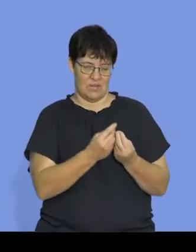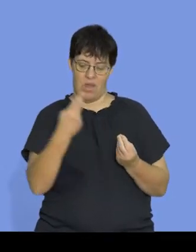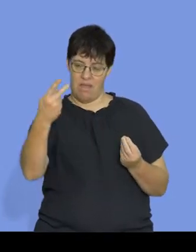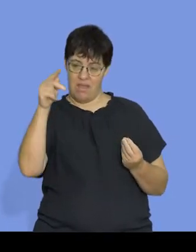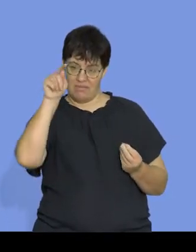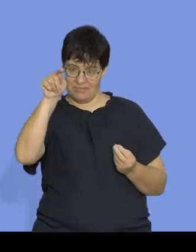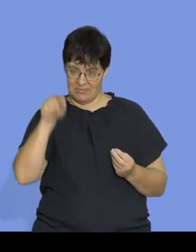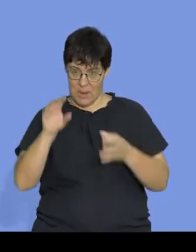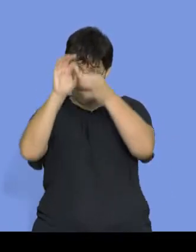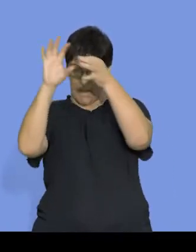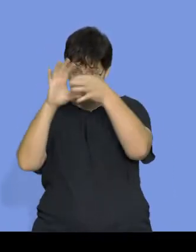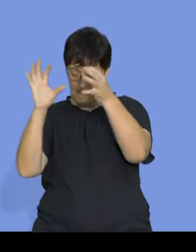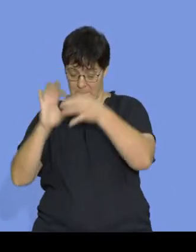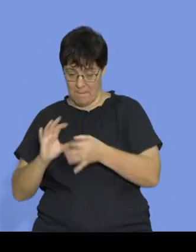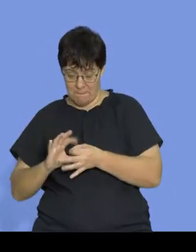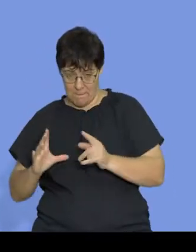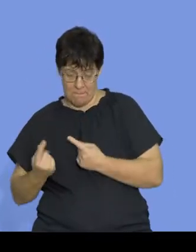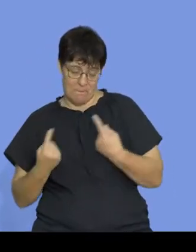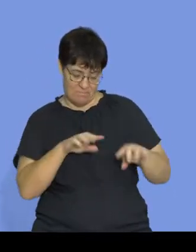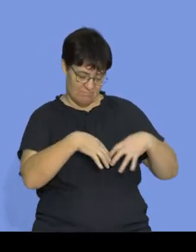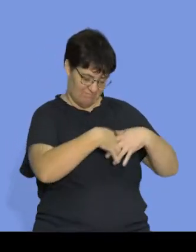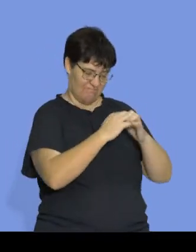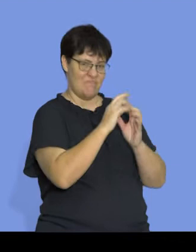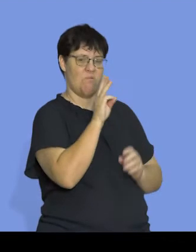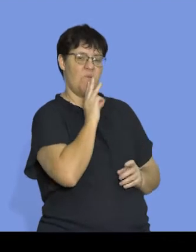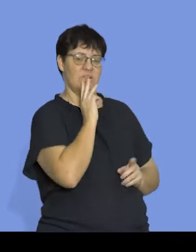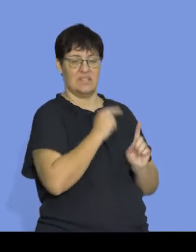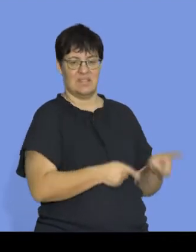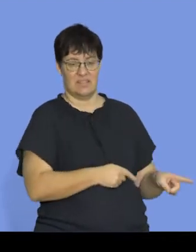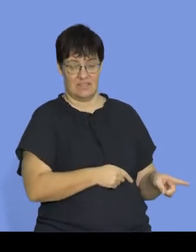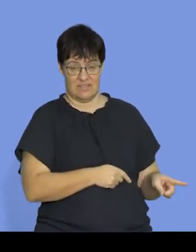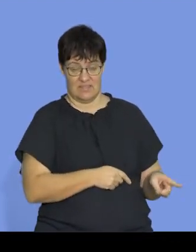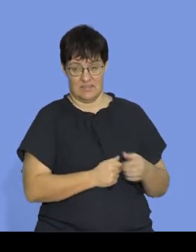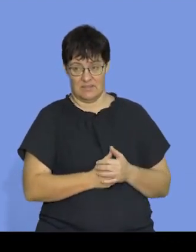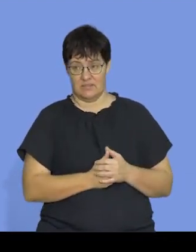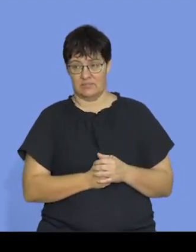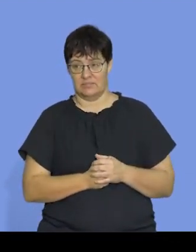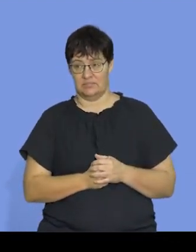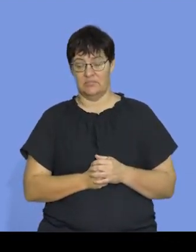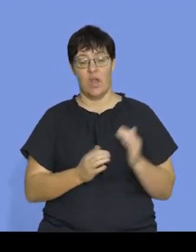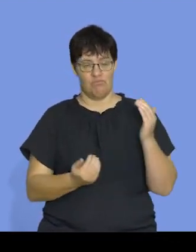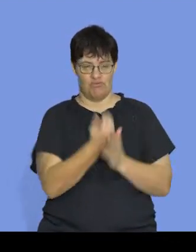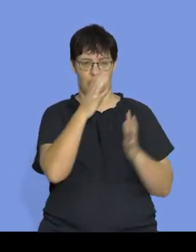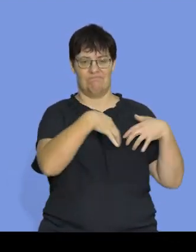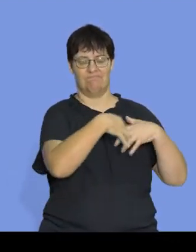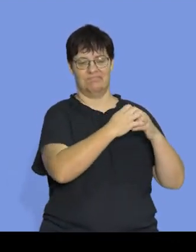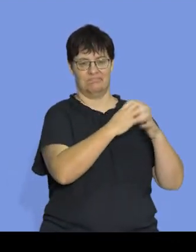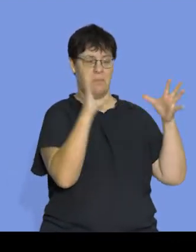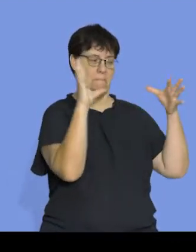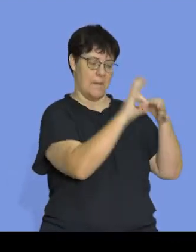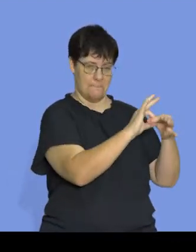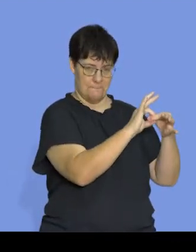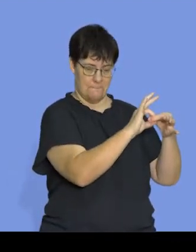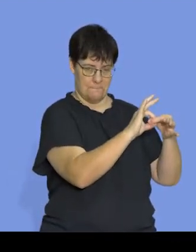substance, these new bonds must be formed, okay? So these are our new bonds. So these are some of the,